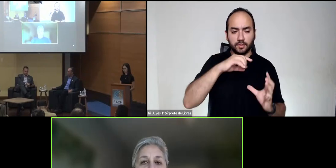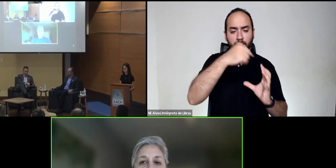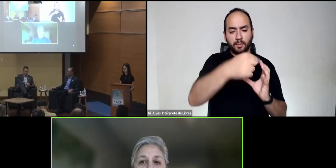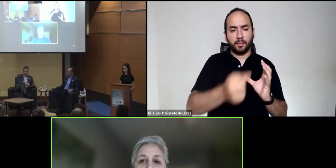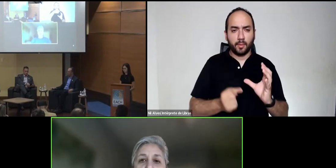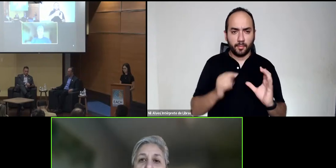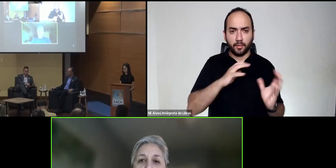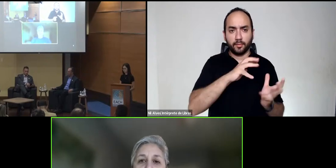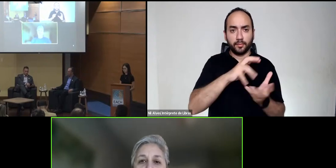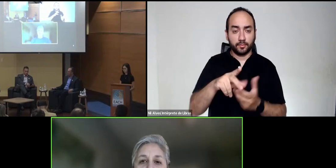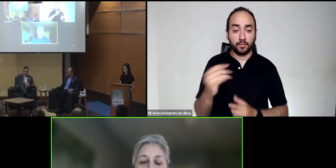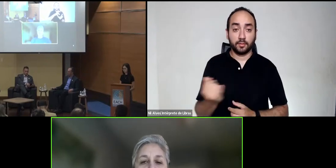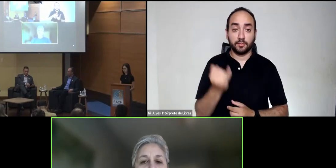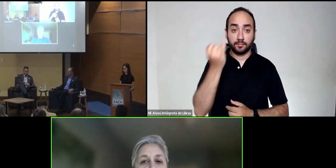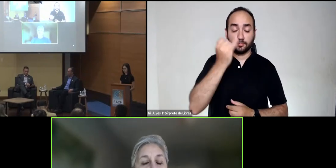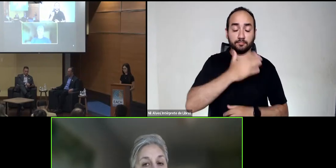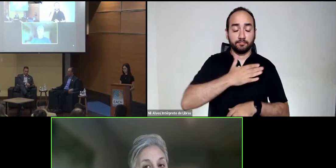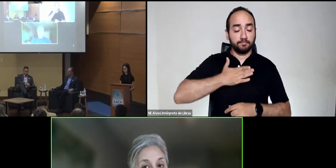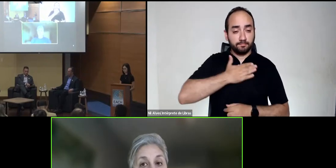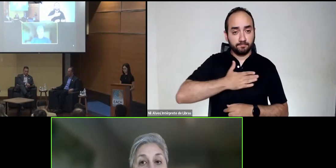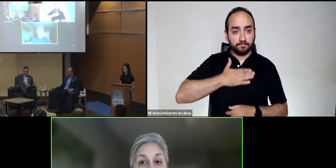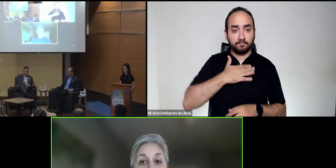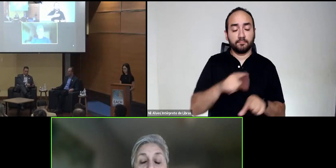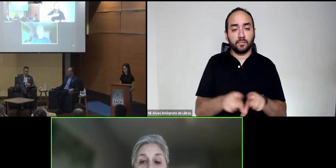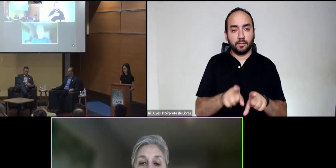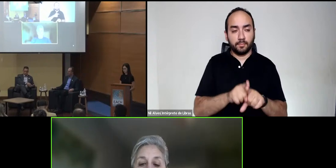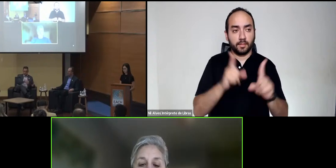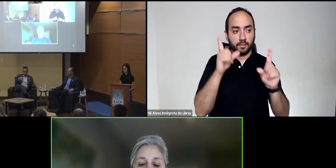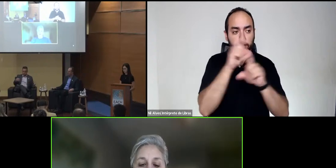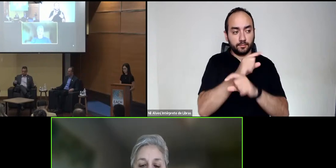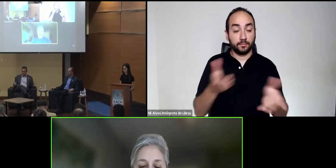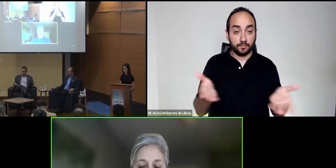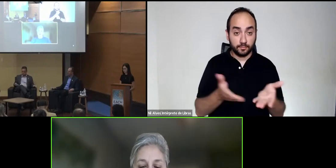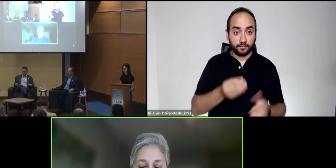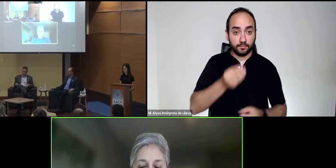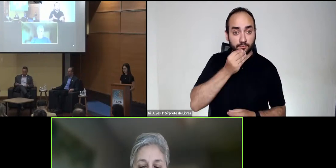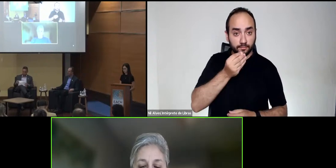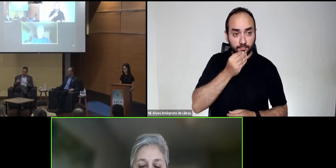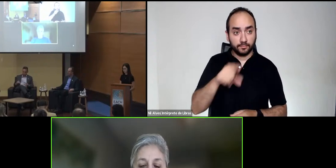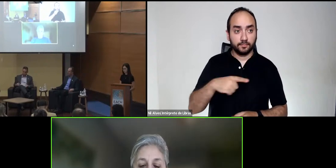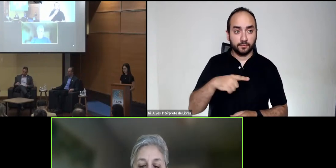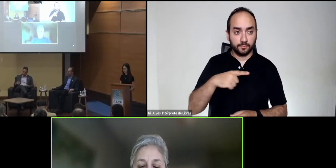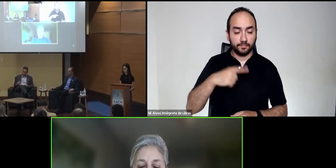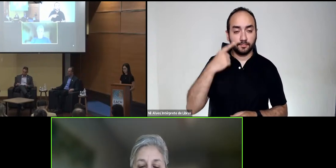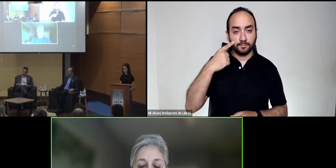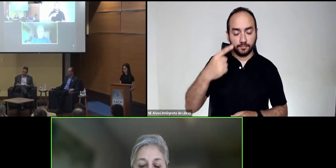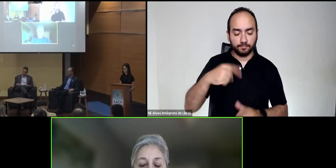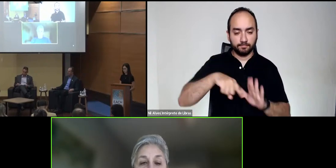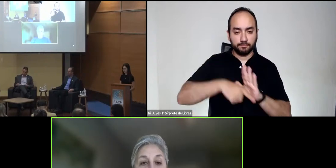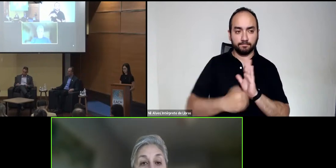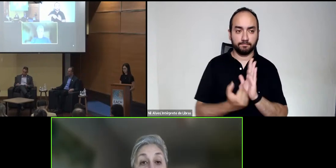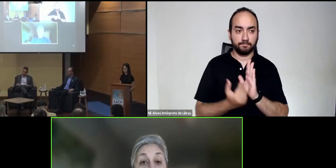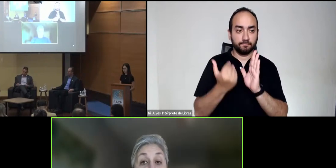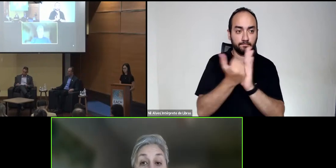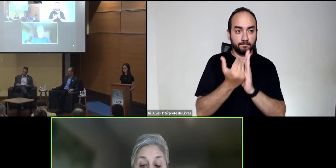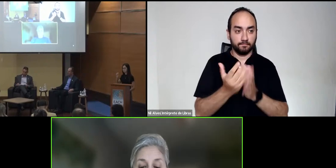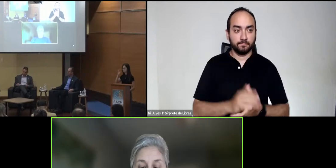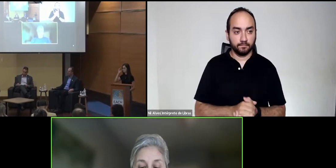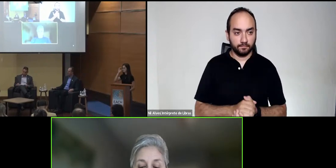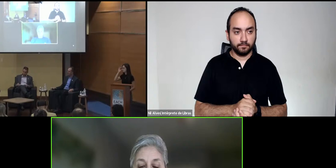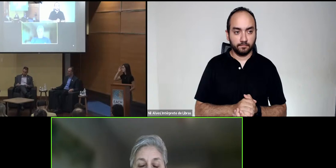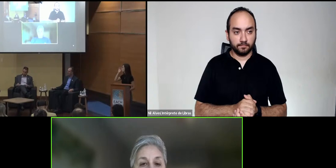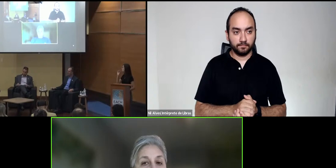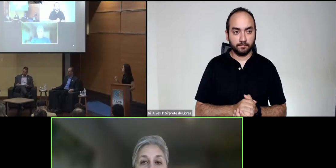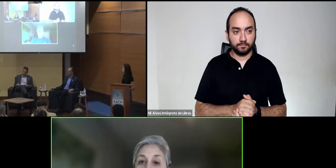the current challenges and opportunities that Digital Horizon brings. So this day,